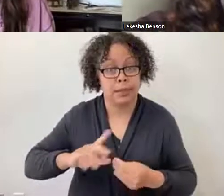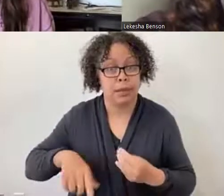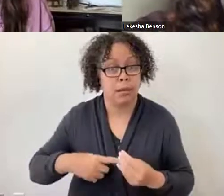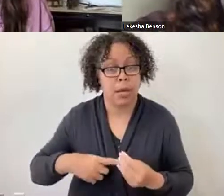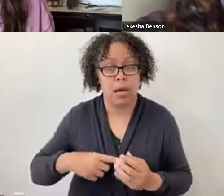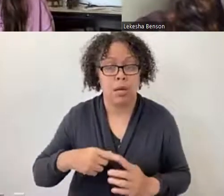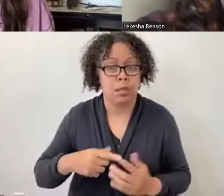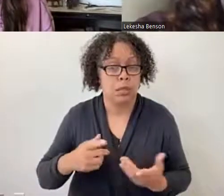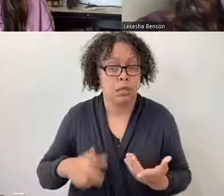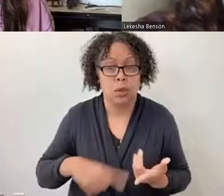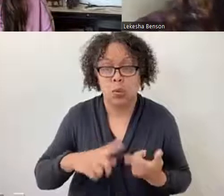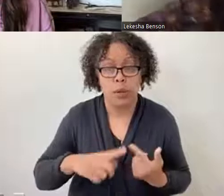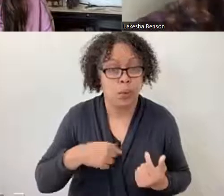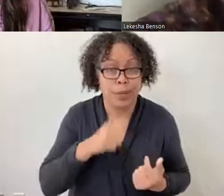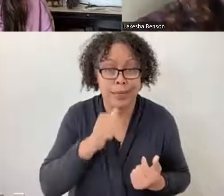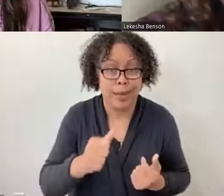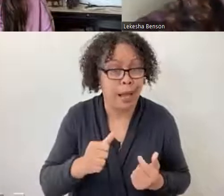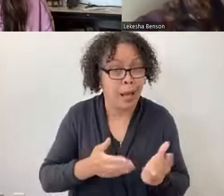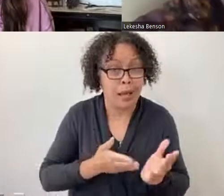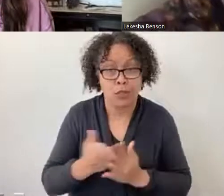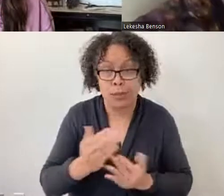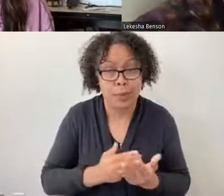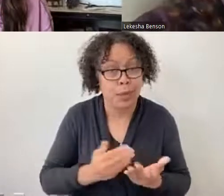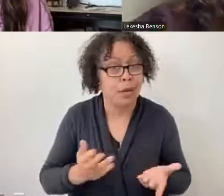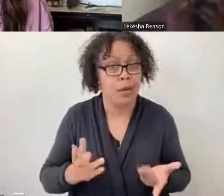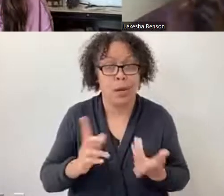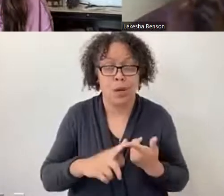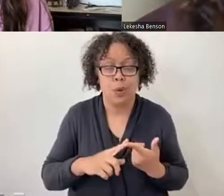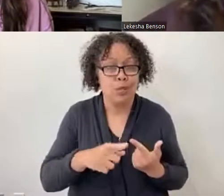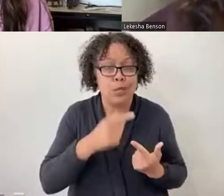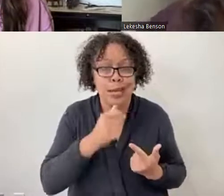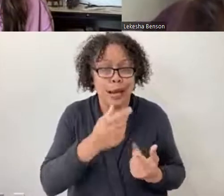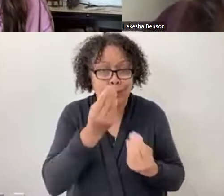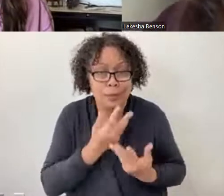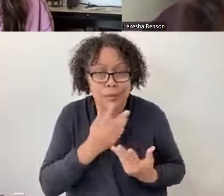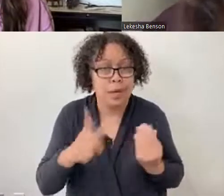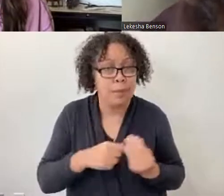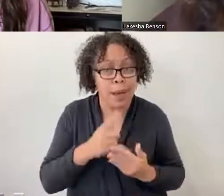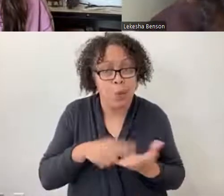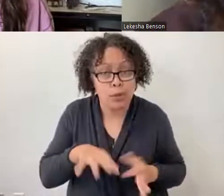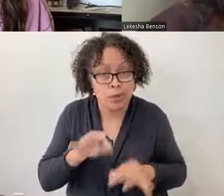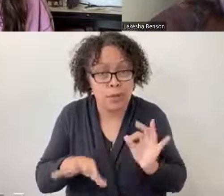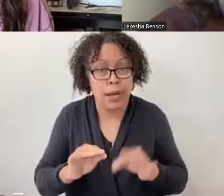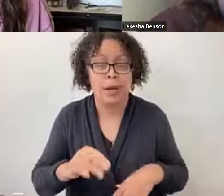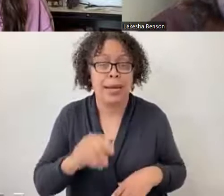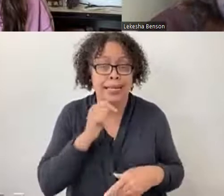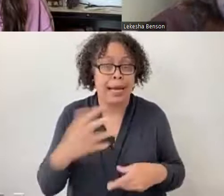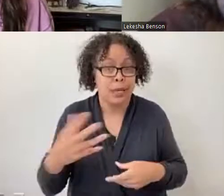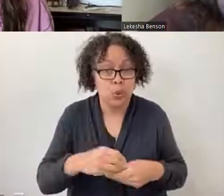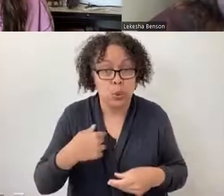when we're not being transparent, you're not telling us all about it, you're not including us in